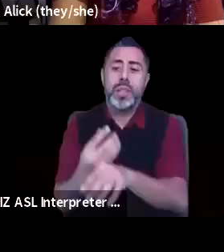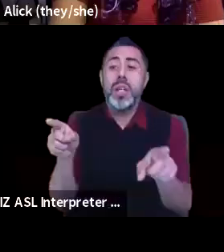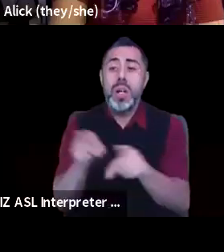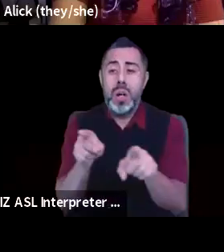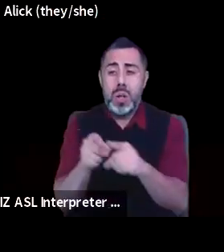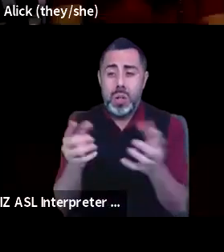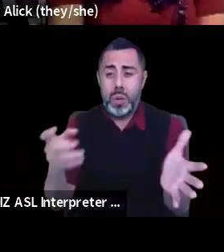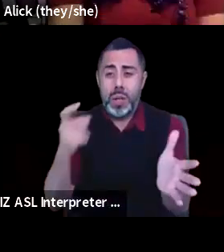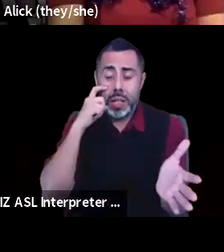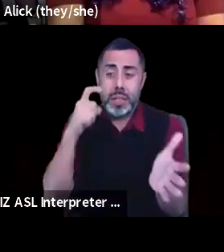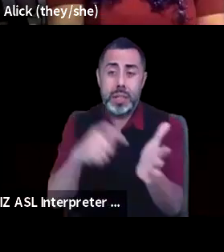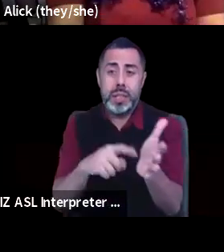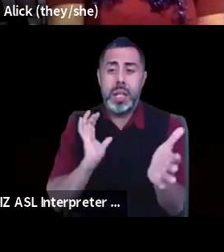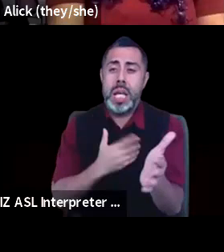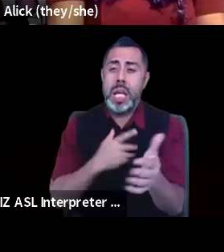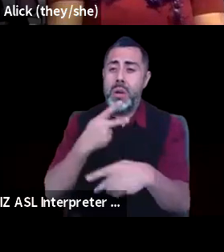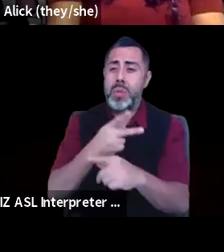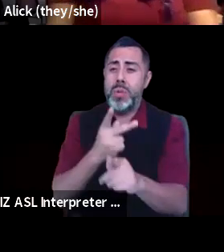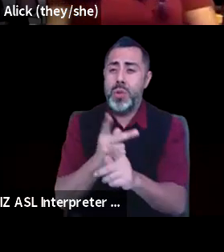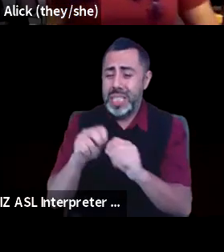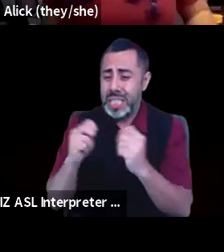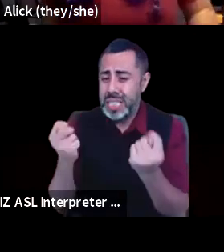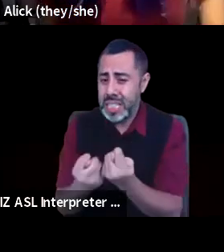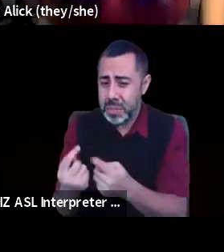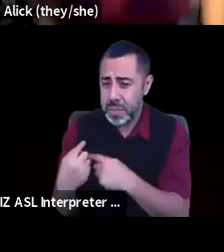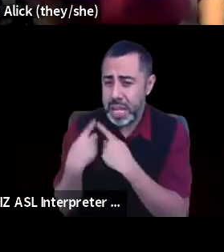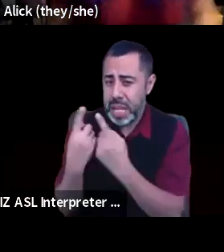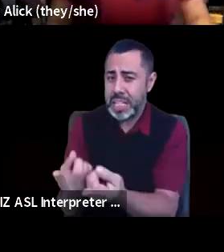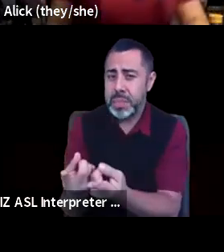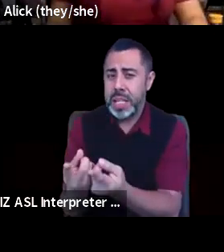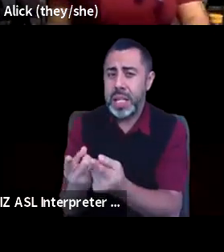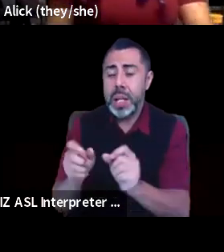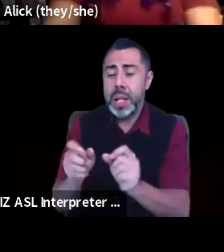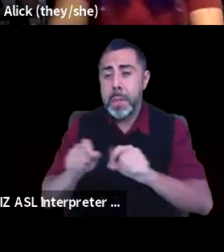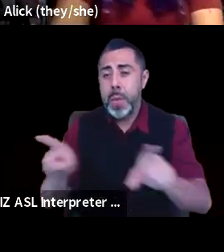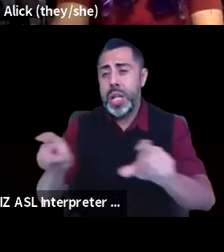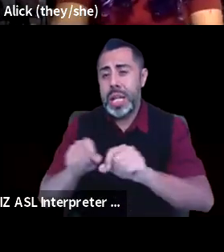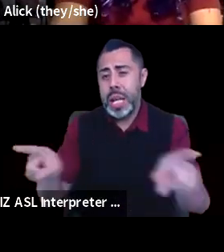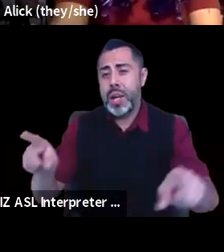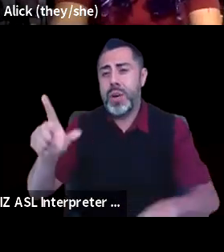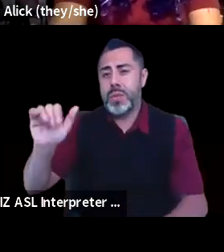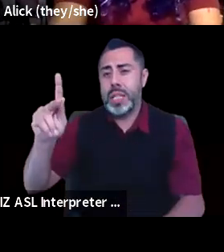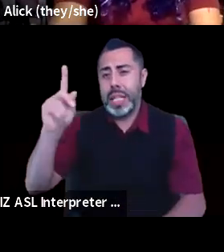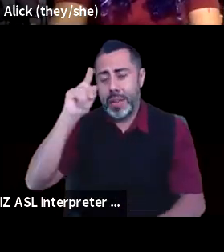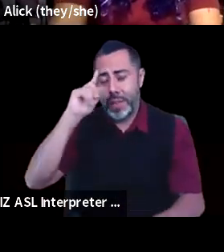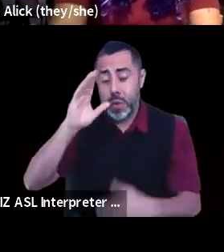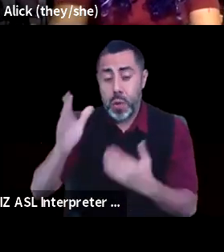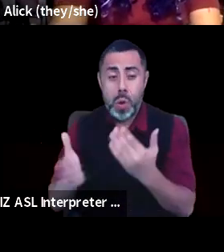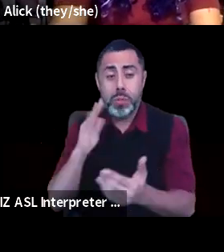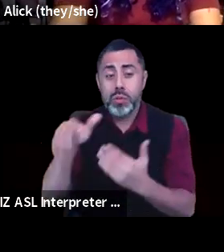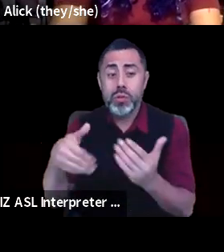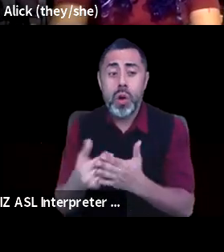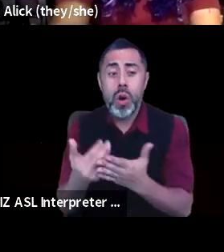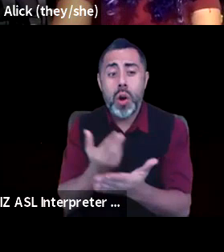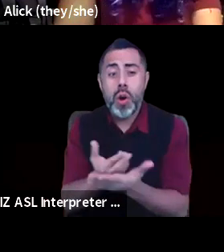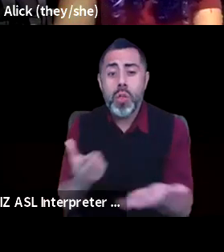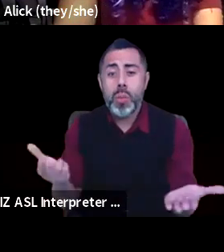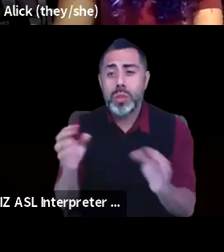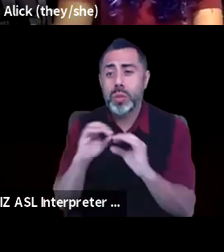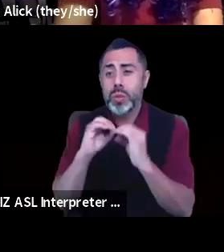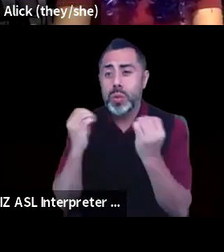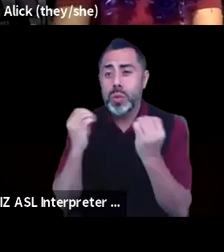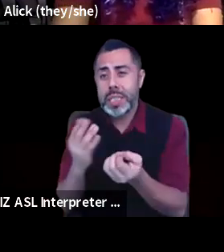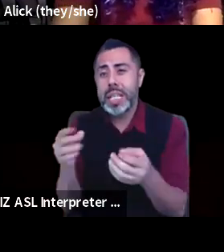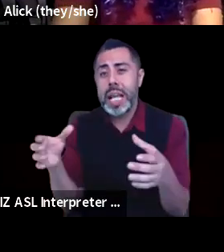that our producing team has been putting out links to pretty much all of the resources and organizations and